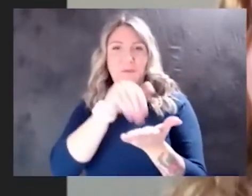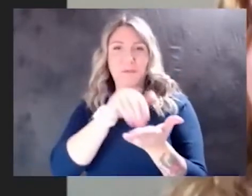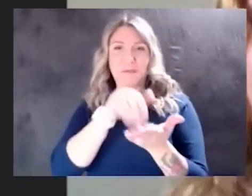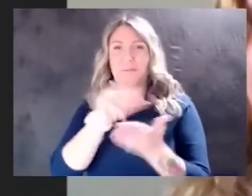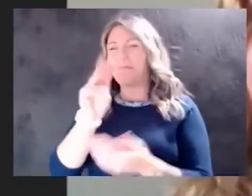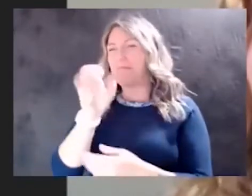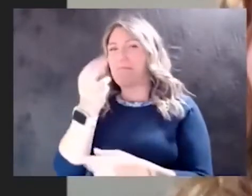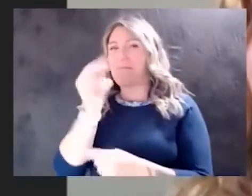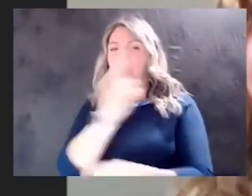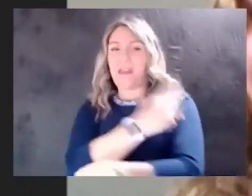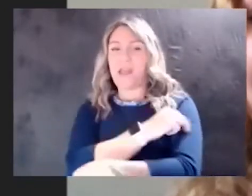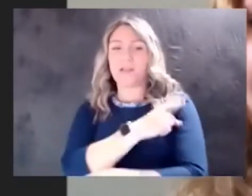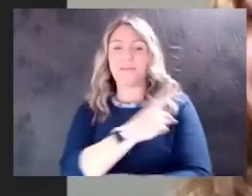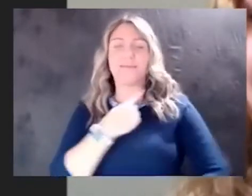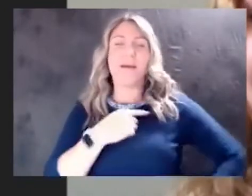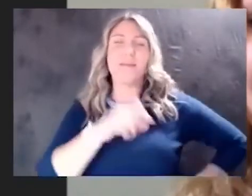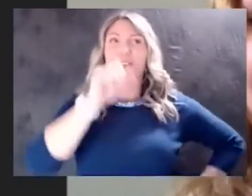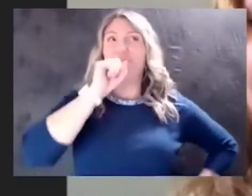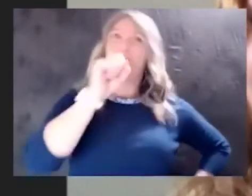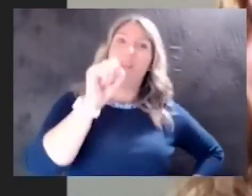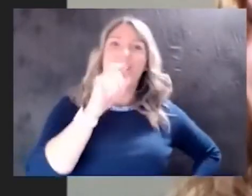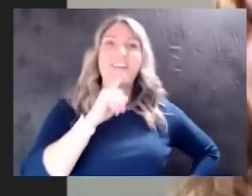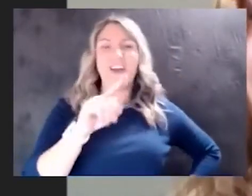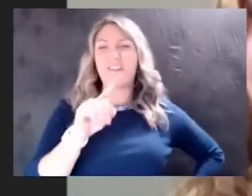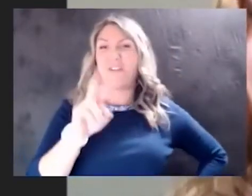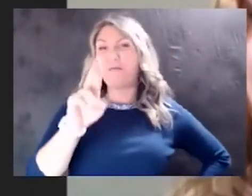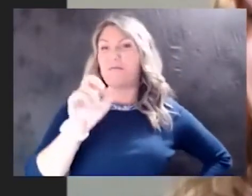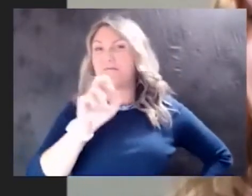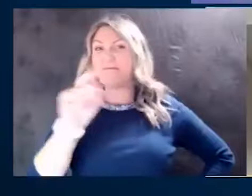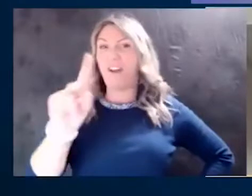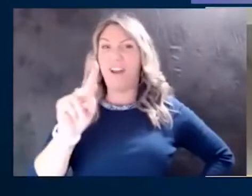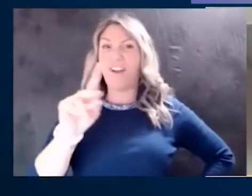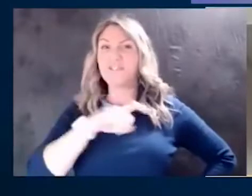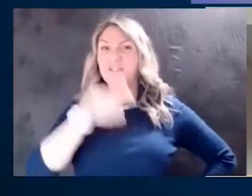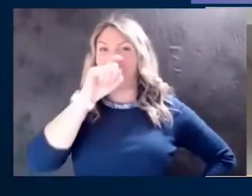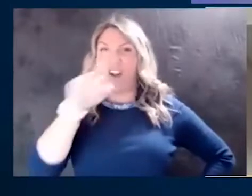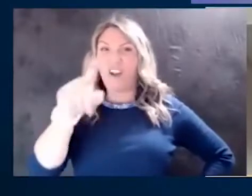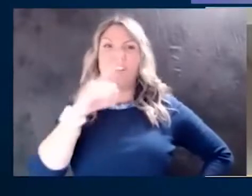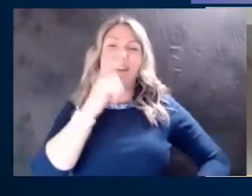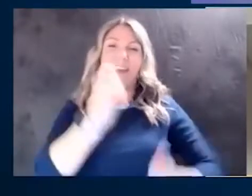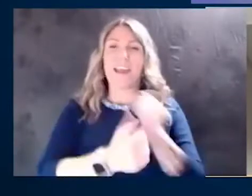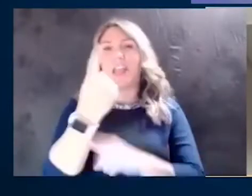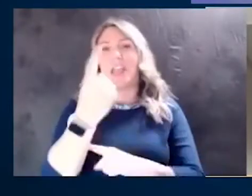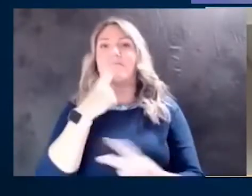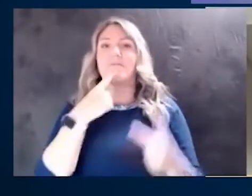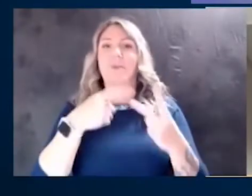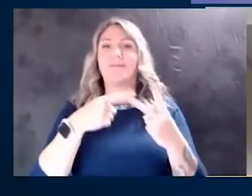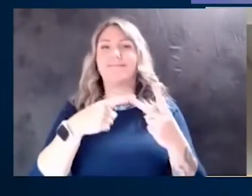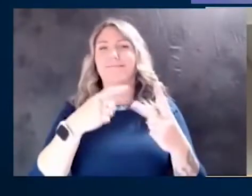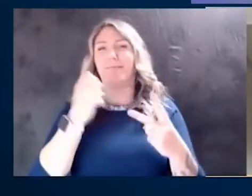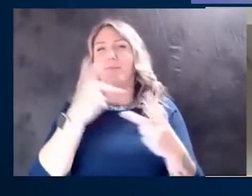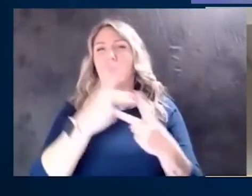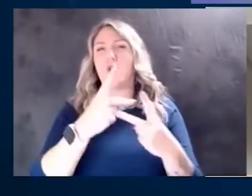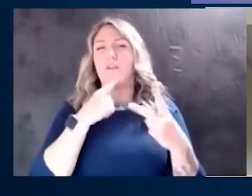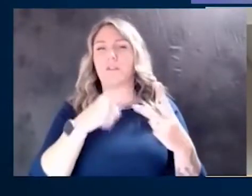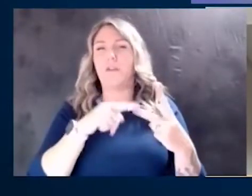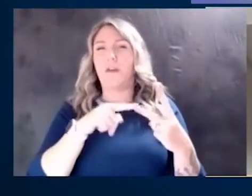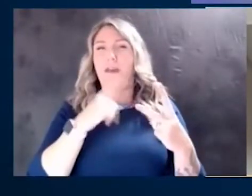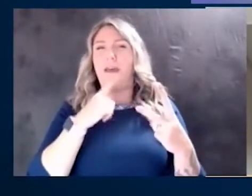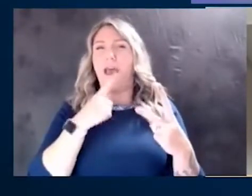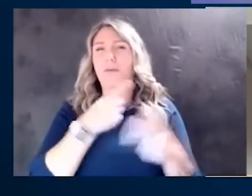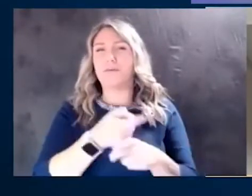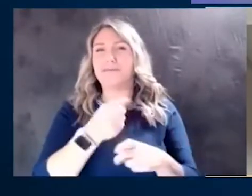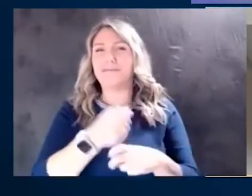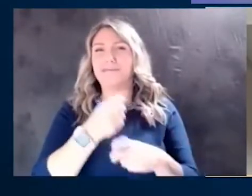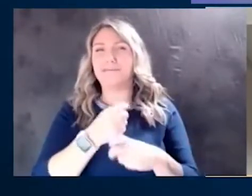things, rock chalk. And, yeah, and of course, everybody's getting Pfizer because that's the one that's approved. I was just trying to mess around with that a little bit earlier. So, it's 504 or